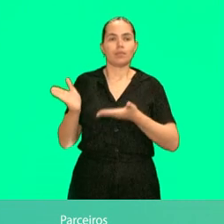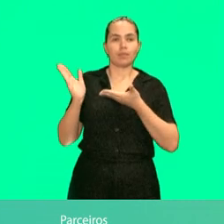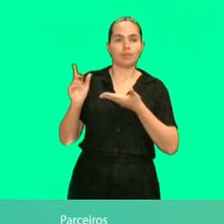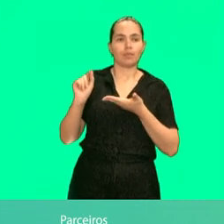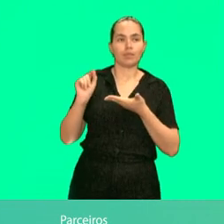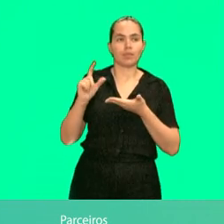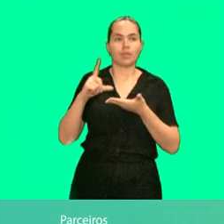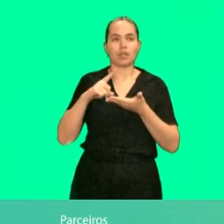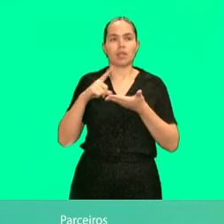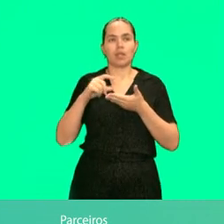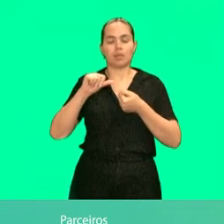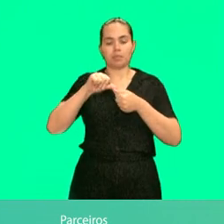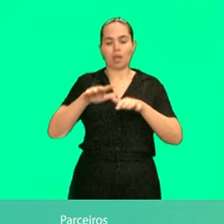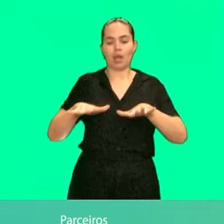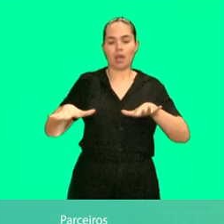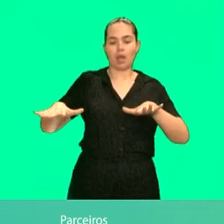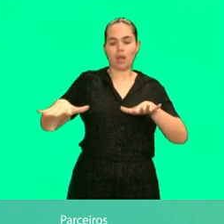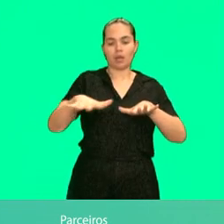adapt.